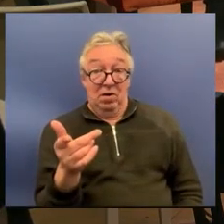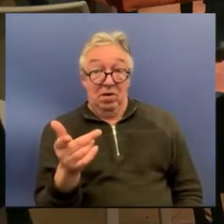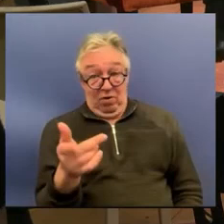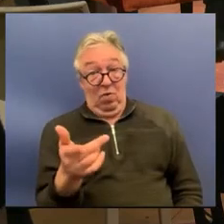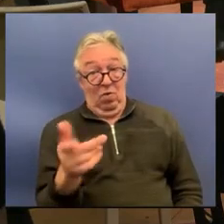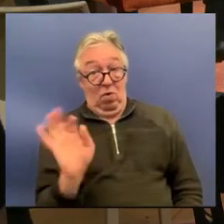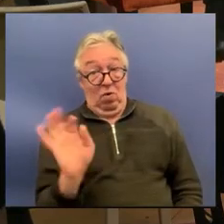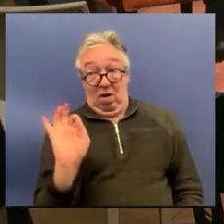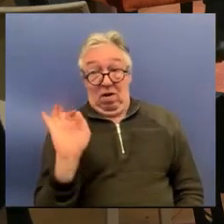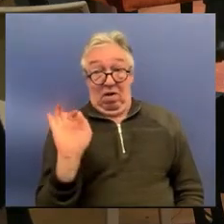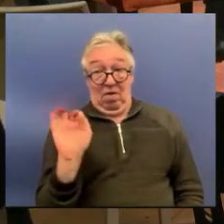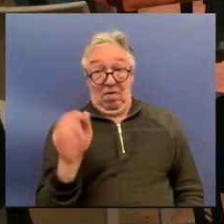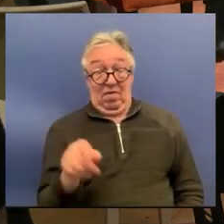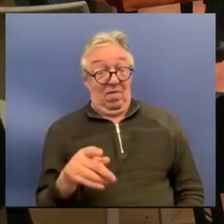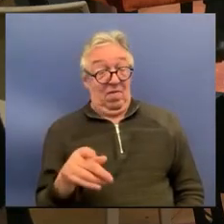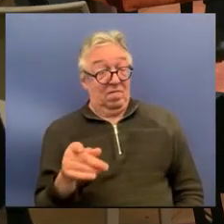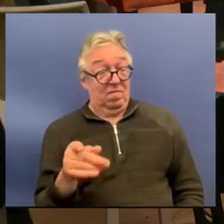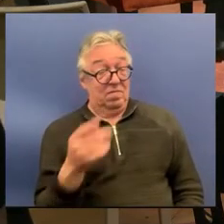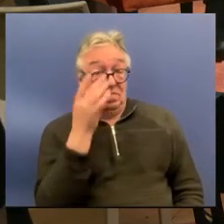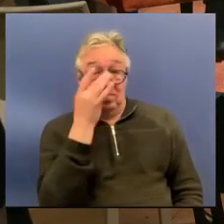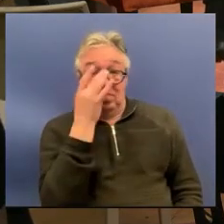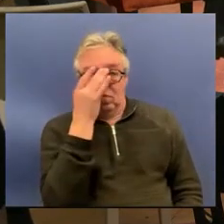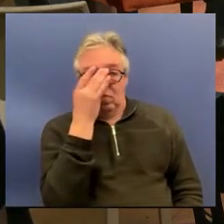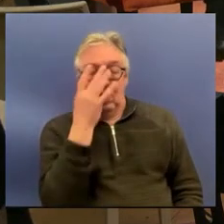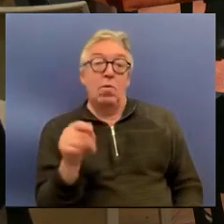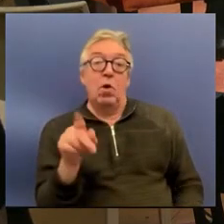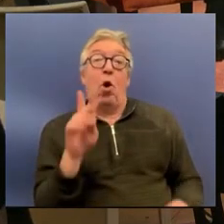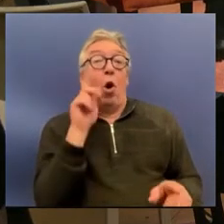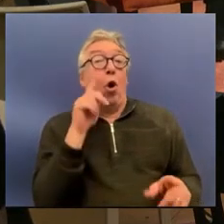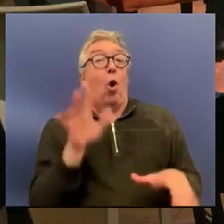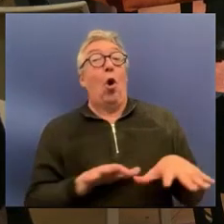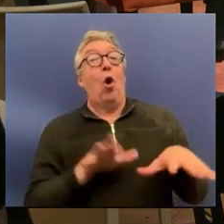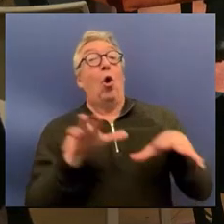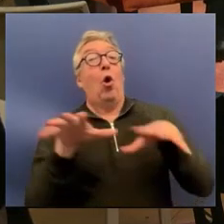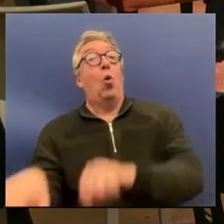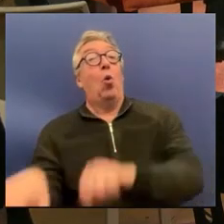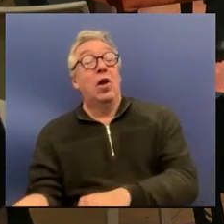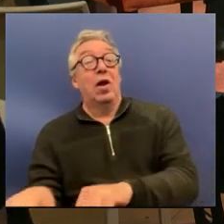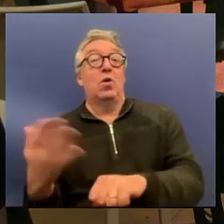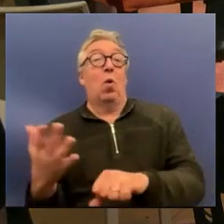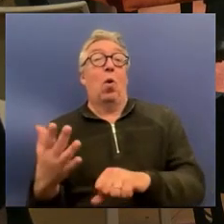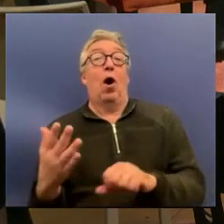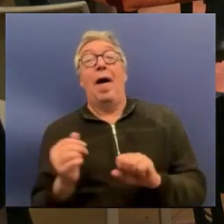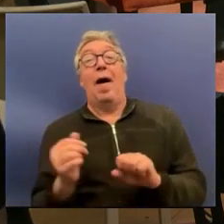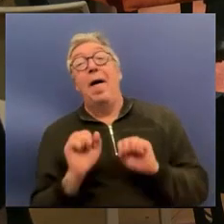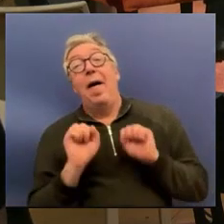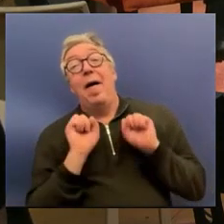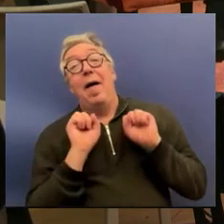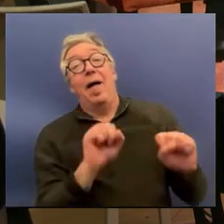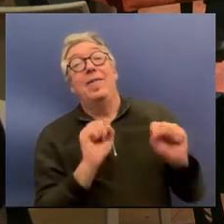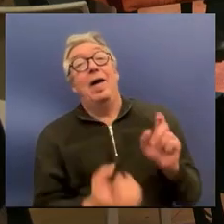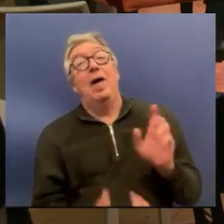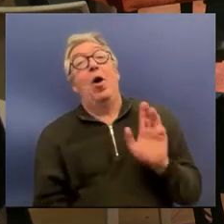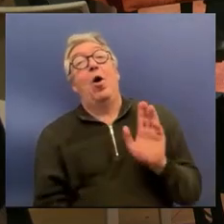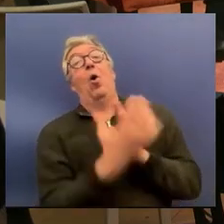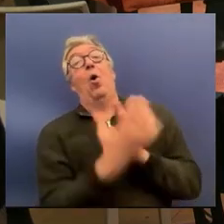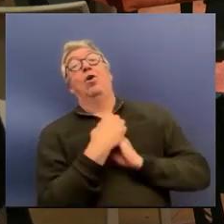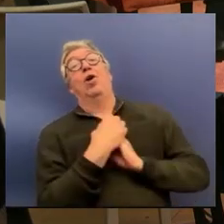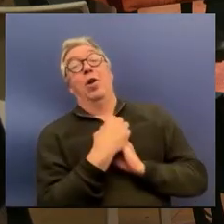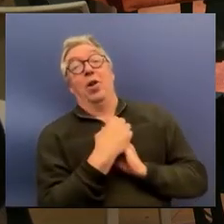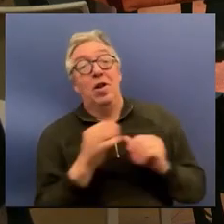about colonial legacy or anti-colonial movements have kind of come up as a result of that as a sort of